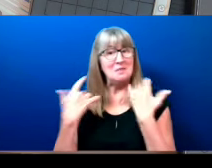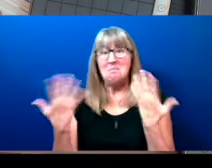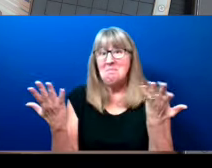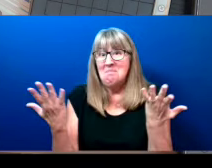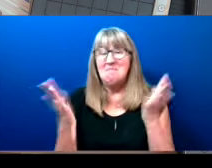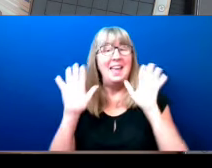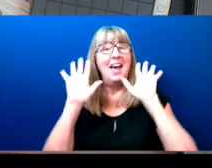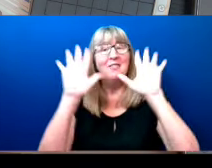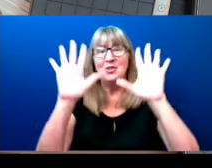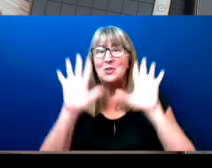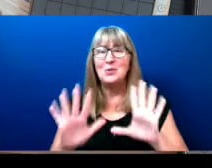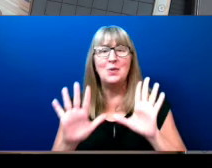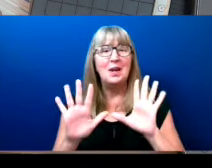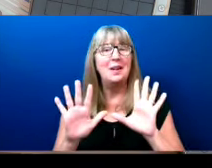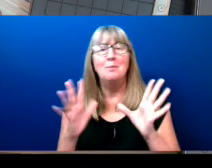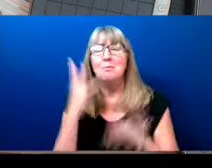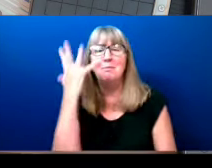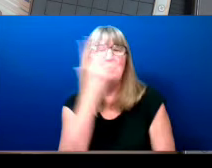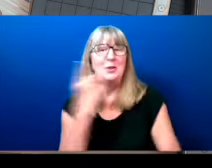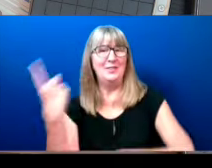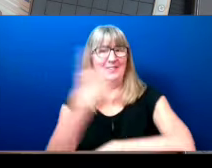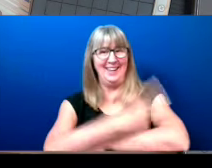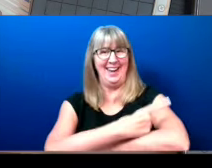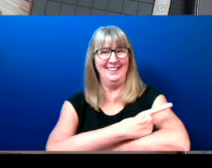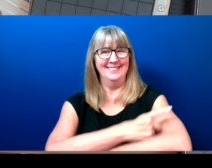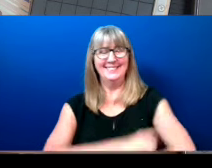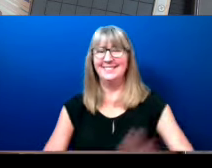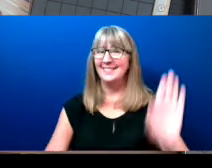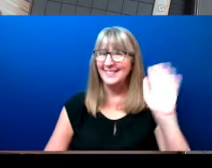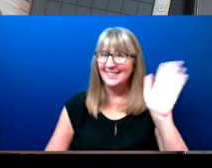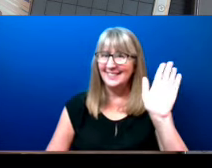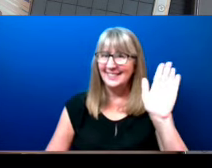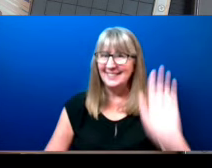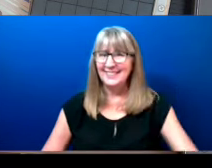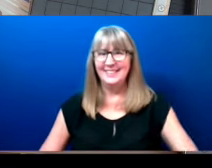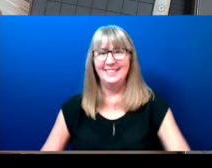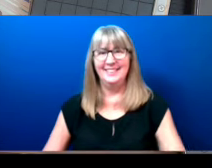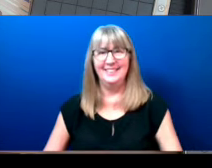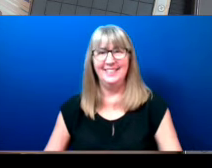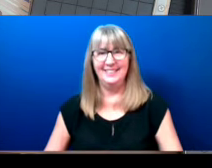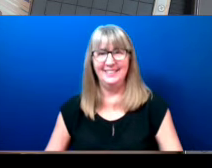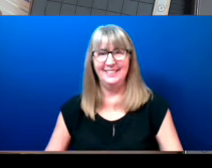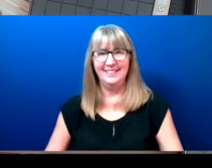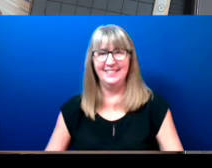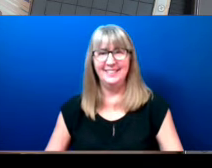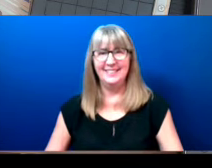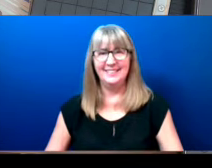if you have any questions. And have a great, wonderful, and beautiful day.